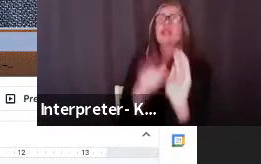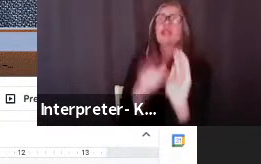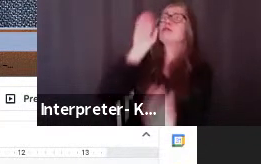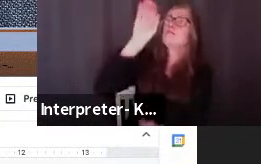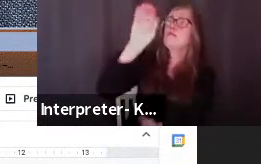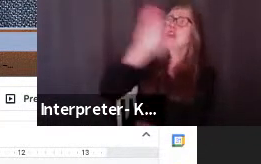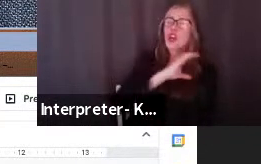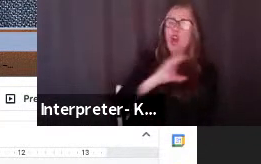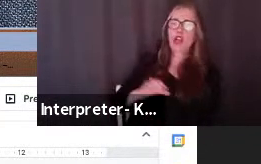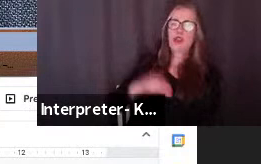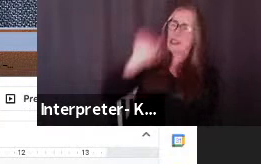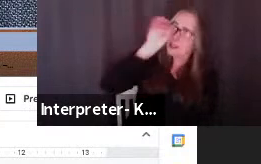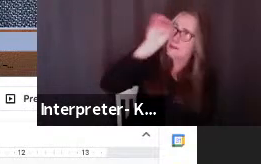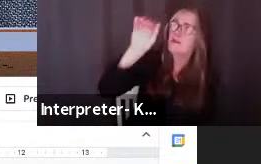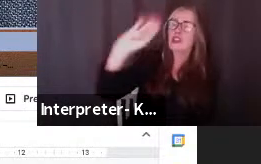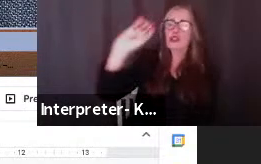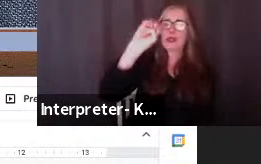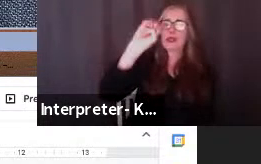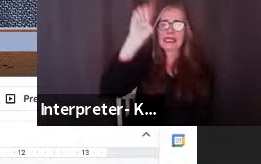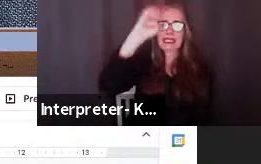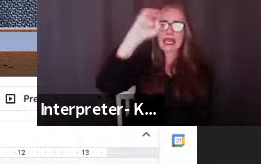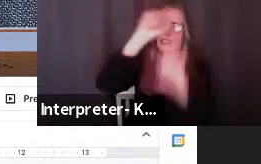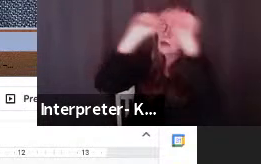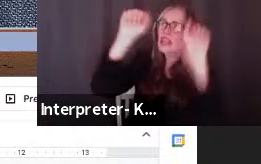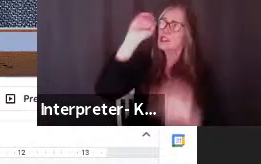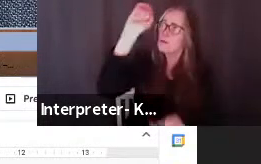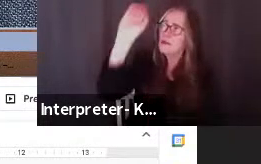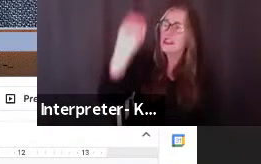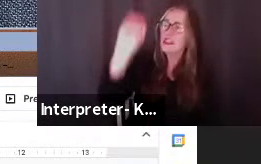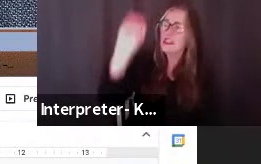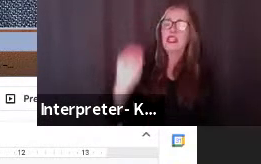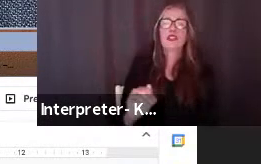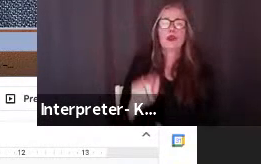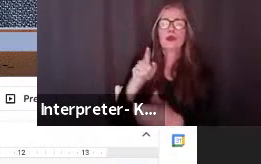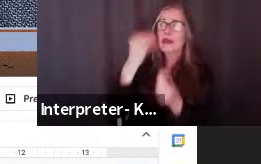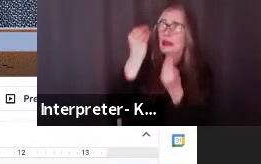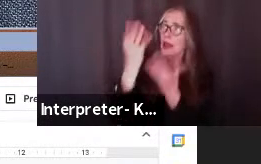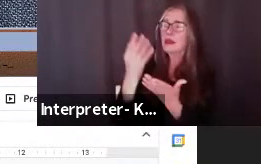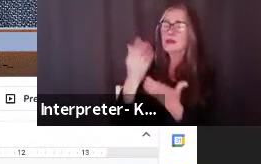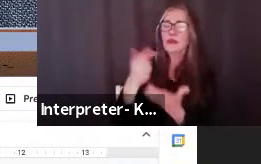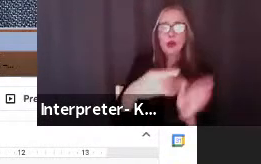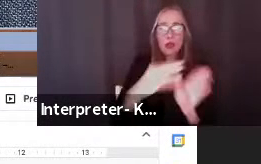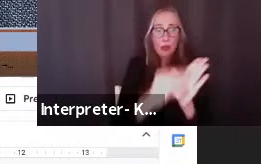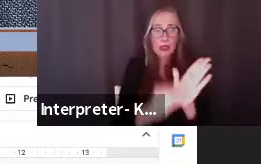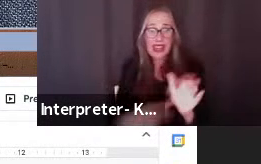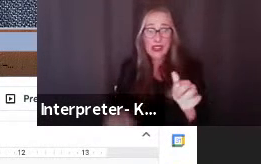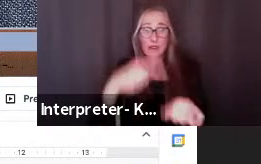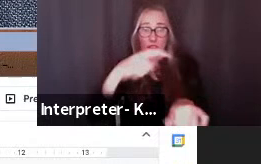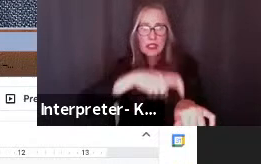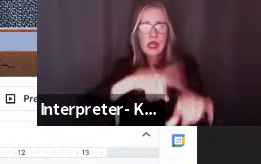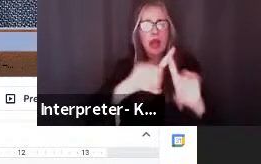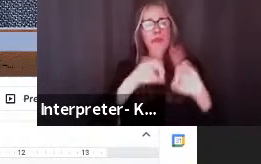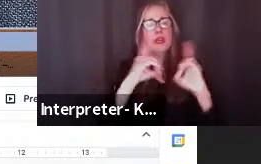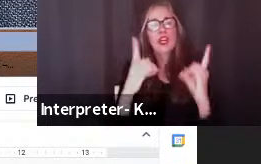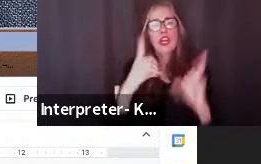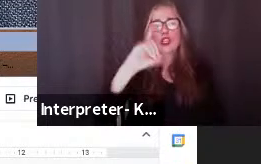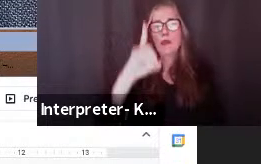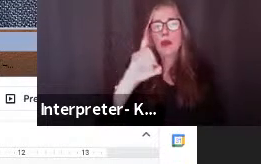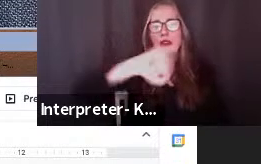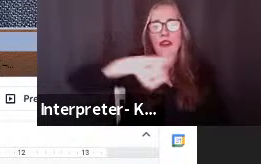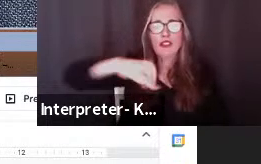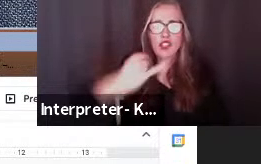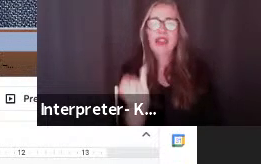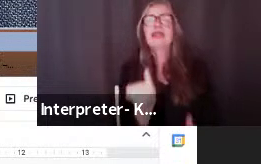mccradle the first the first federal report on this the gordon case the first time department of justice formalized their findings at